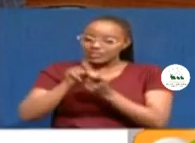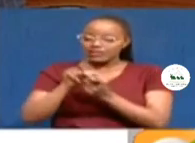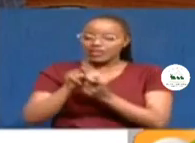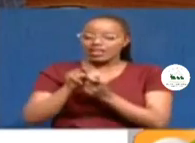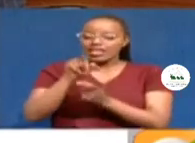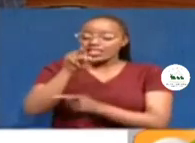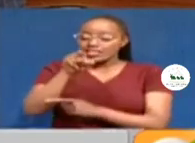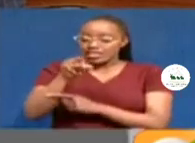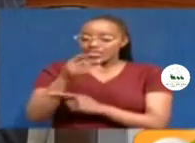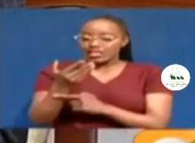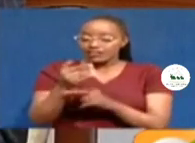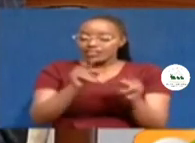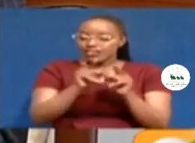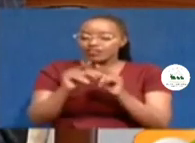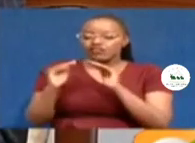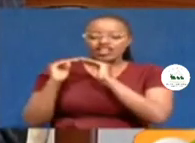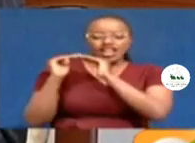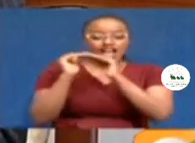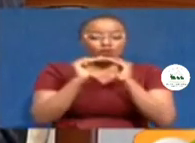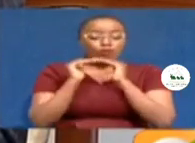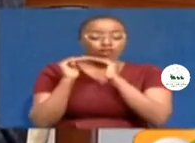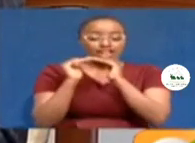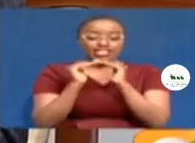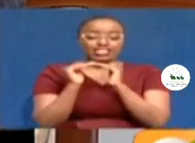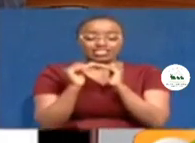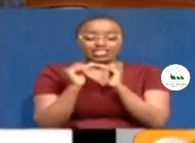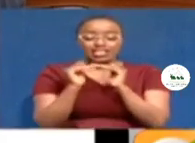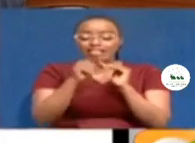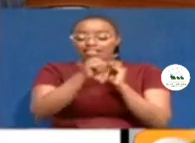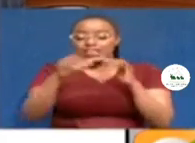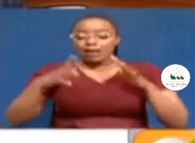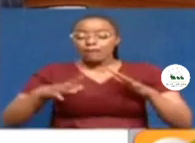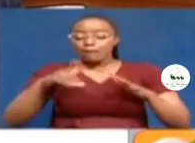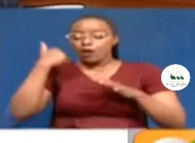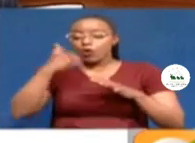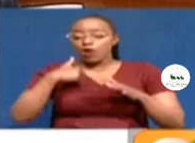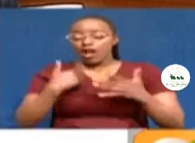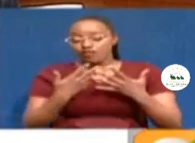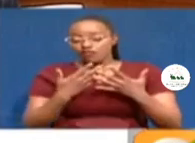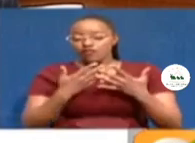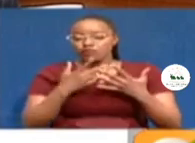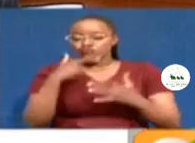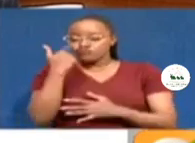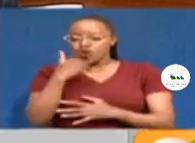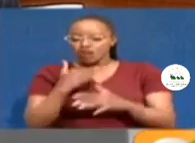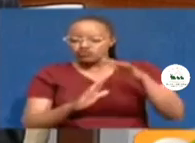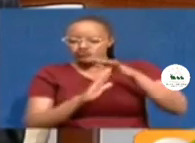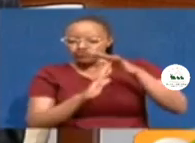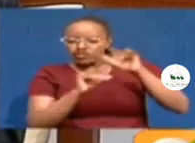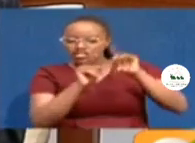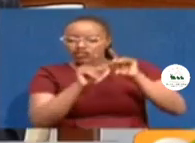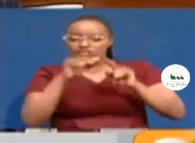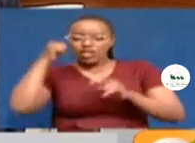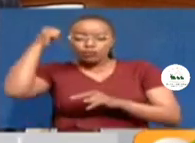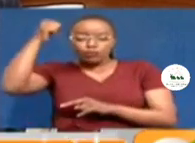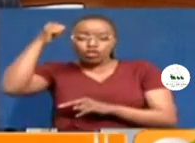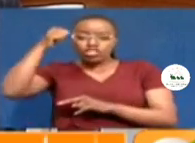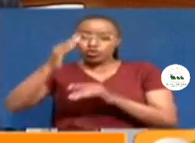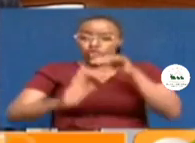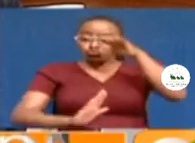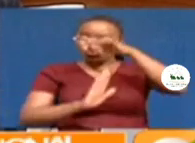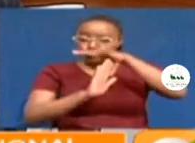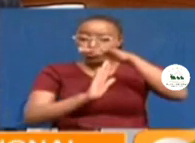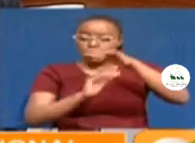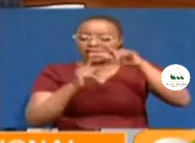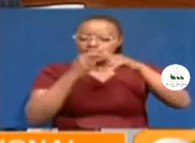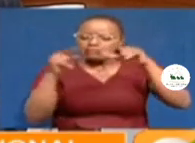in these nascent democracies, that those who are in the upper echelon of the political ladder